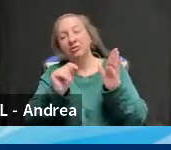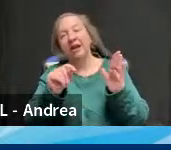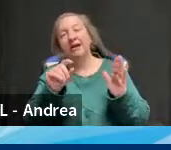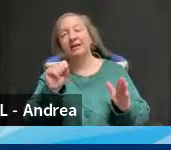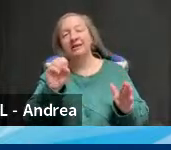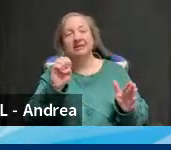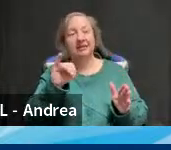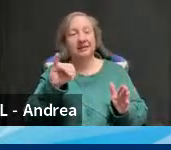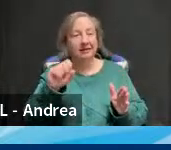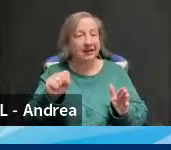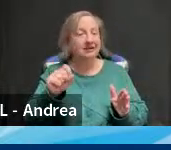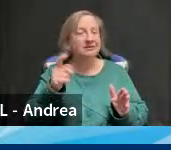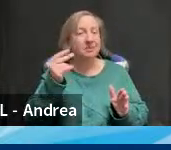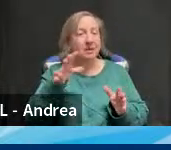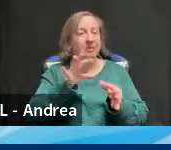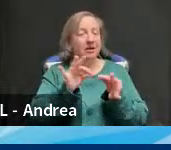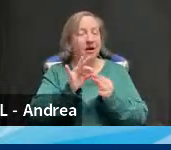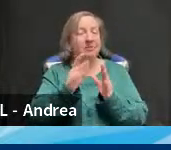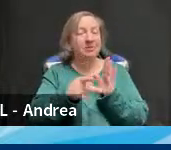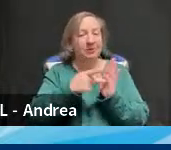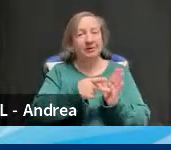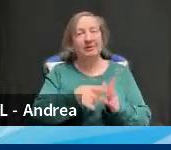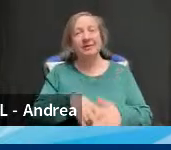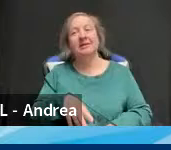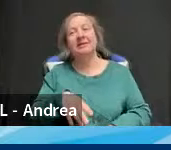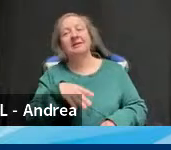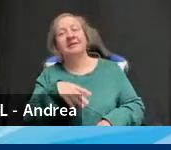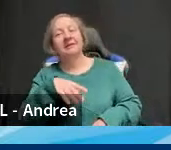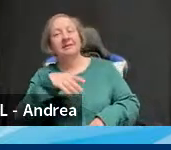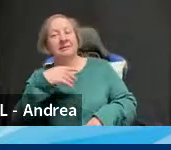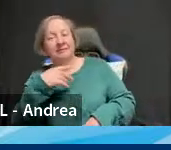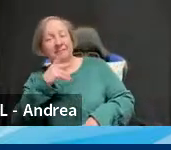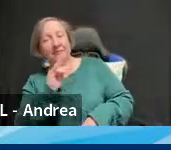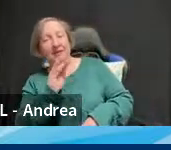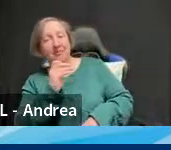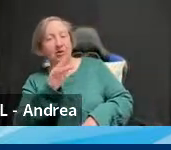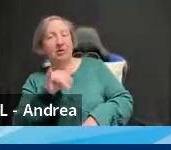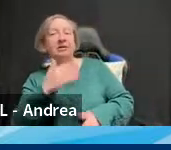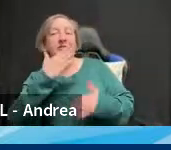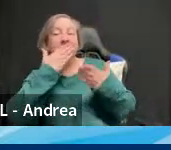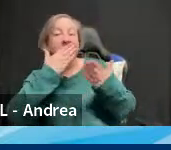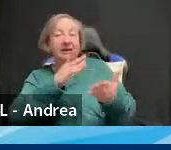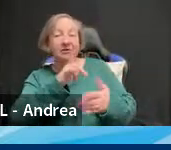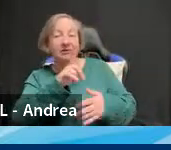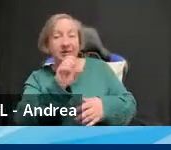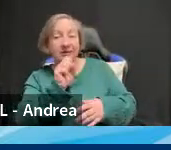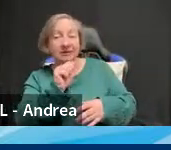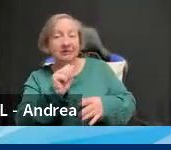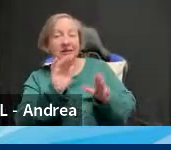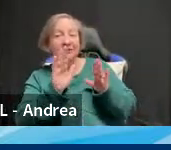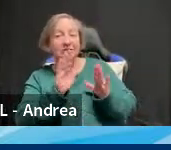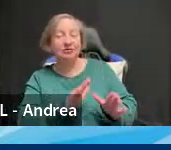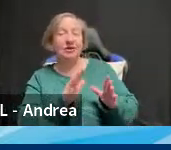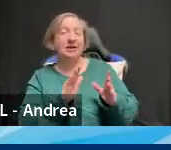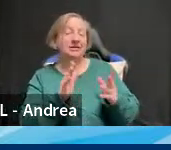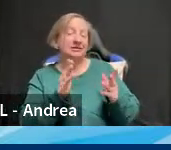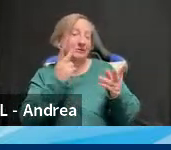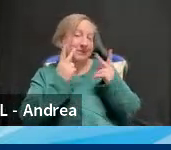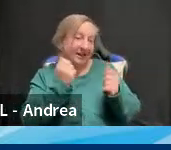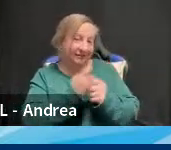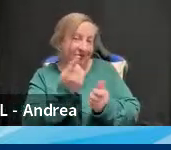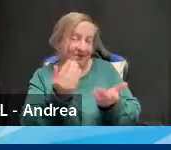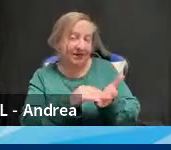Kimberly. Thank you, Lisa. It's nice to see everybody again. Before I get started, I can quickly answer the